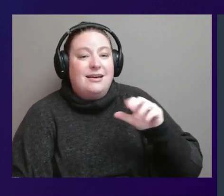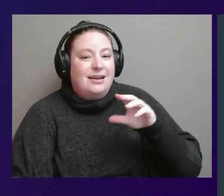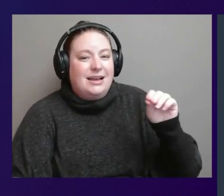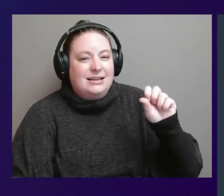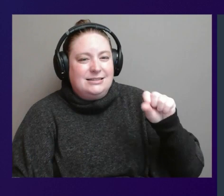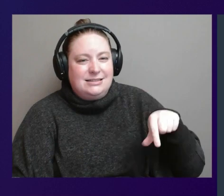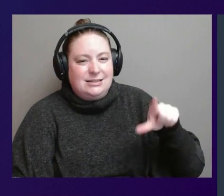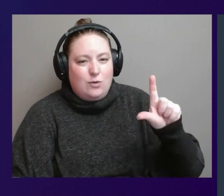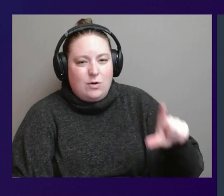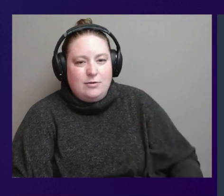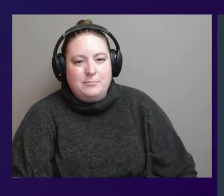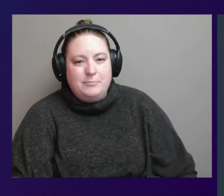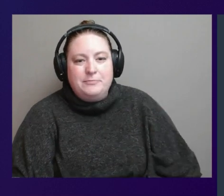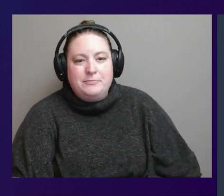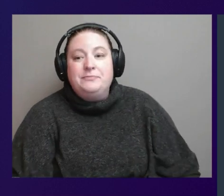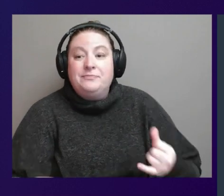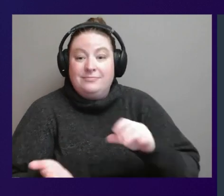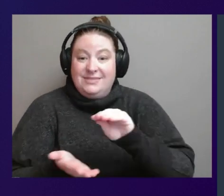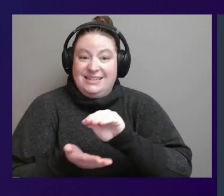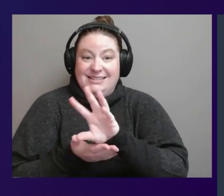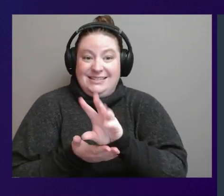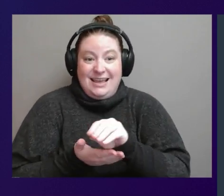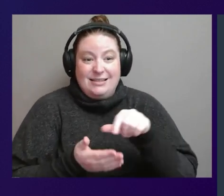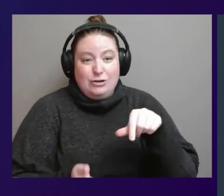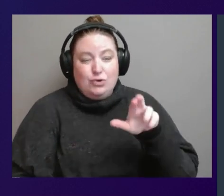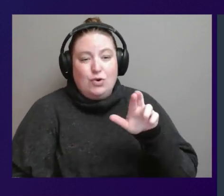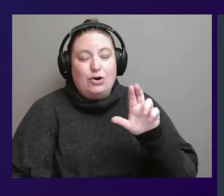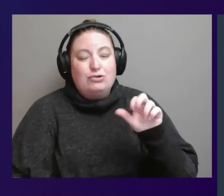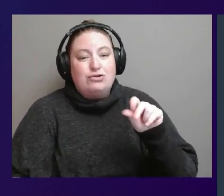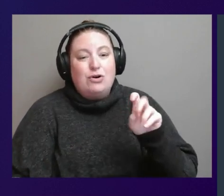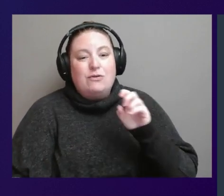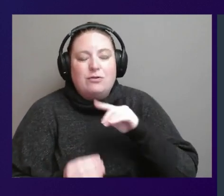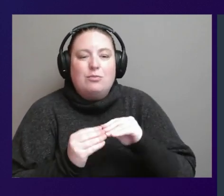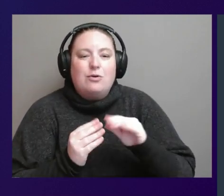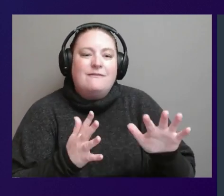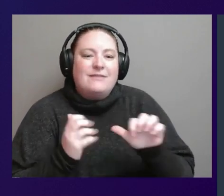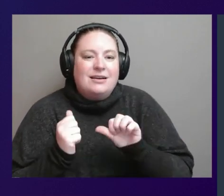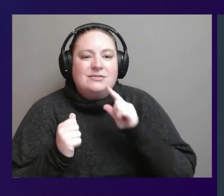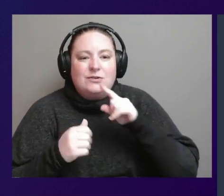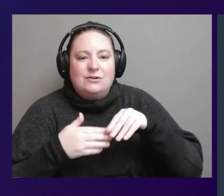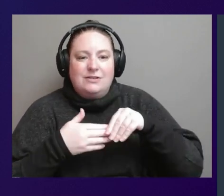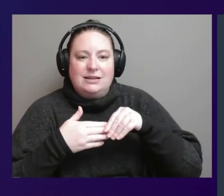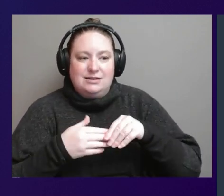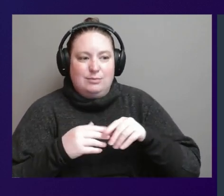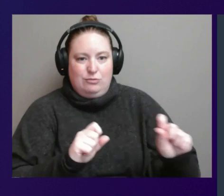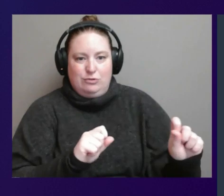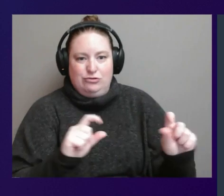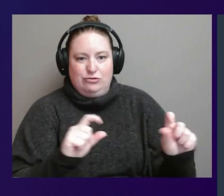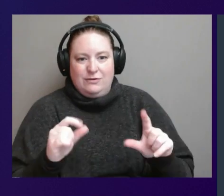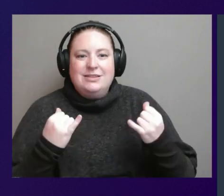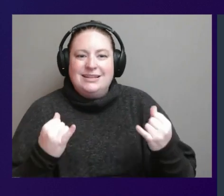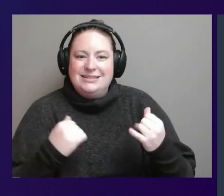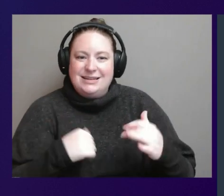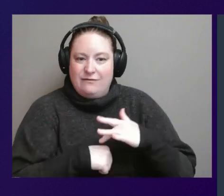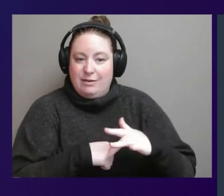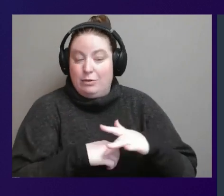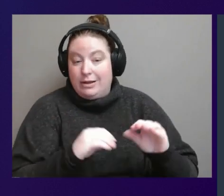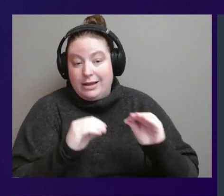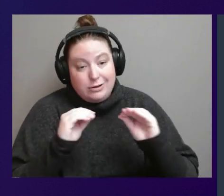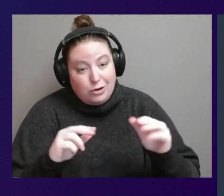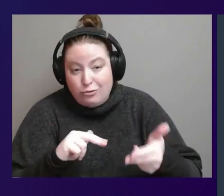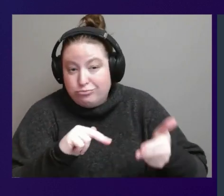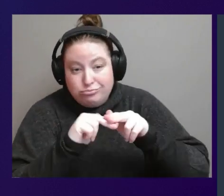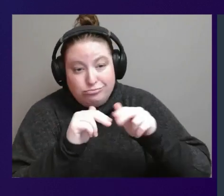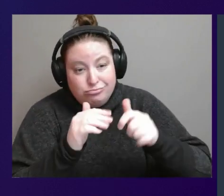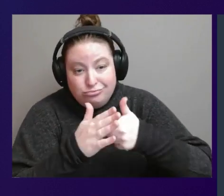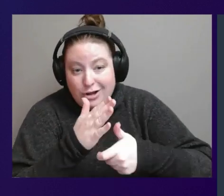Scan the QR code on the screen to learn more about faster restores from S3 Glacier Flexible Retrieval that is now available to you at no additional cost. It will